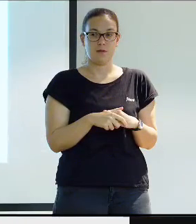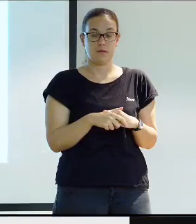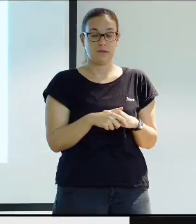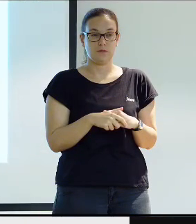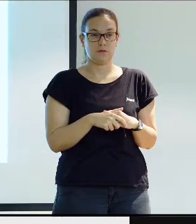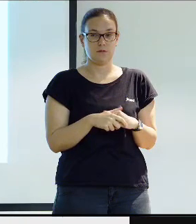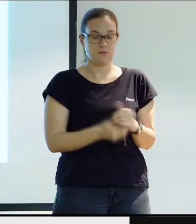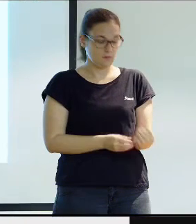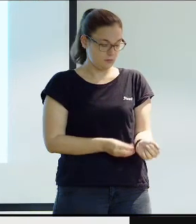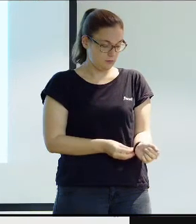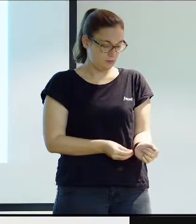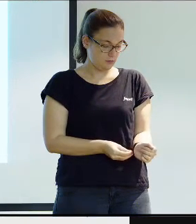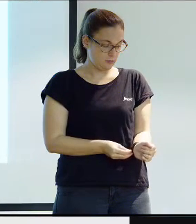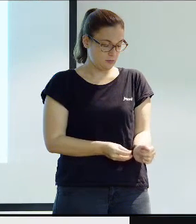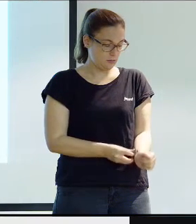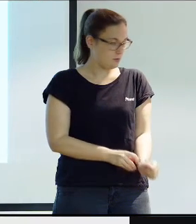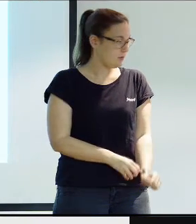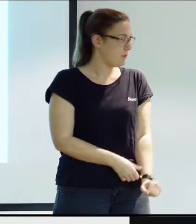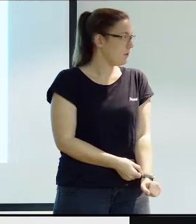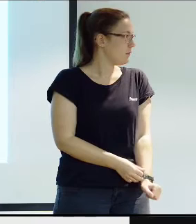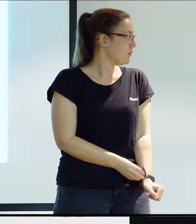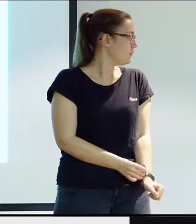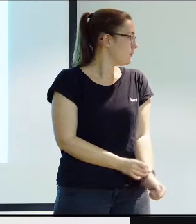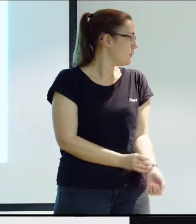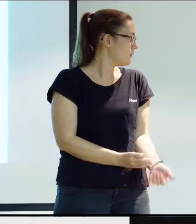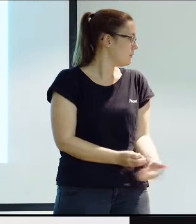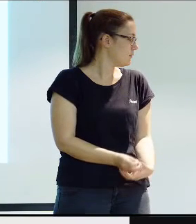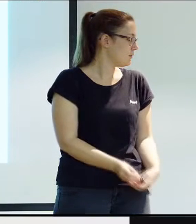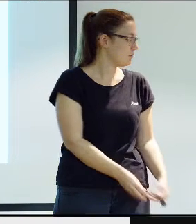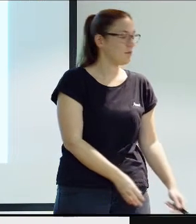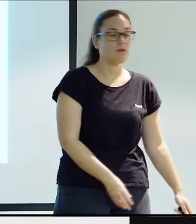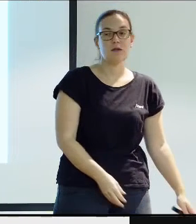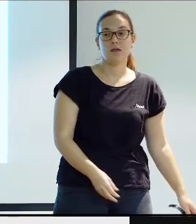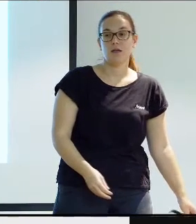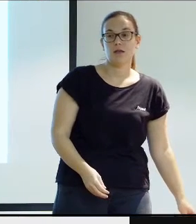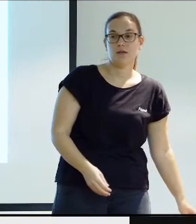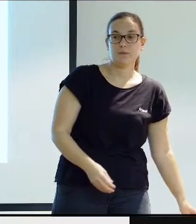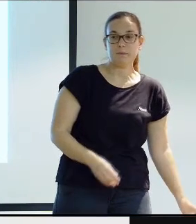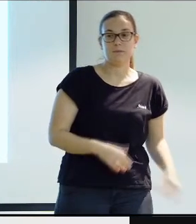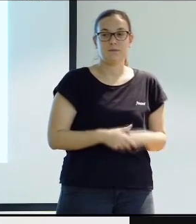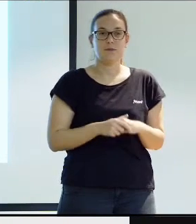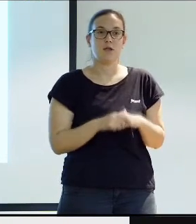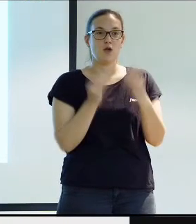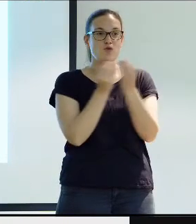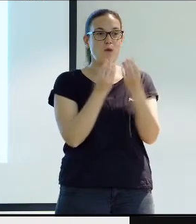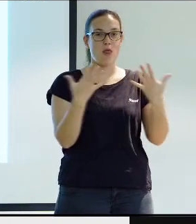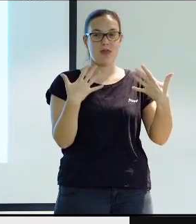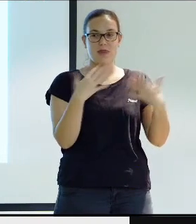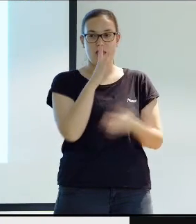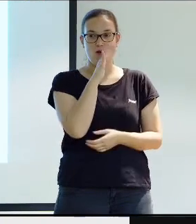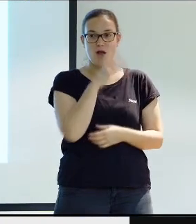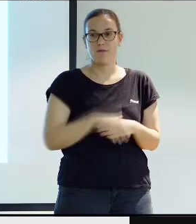There are some. Number 10 now. there are